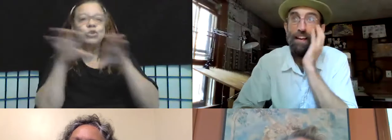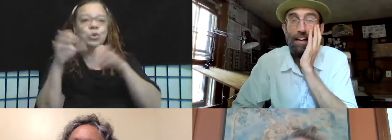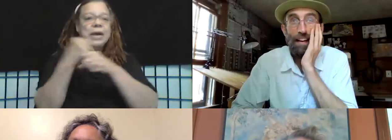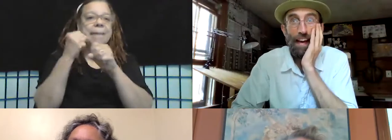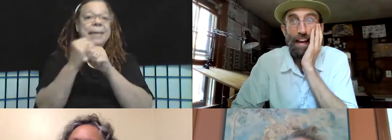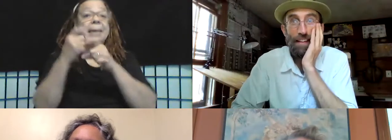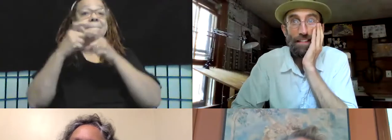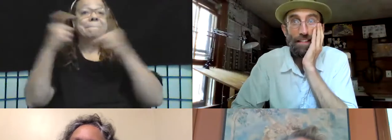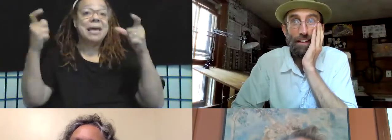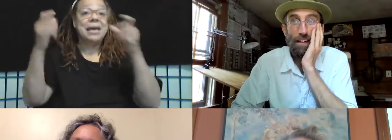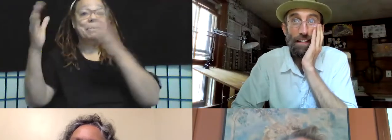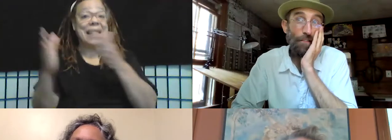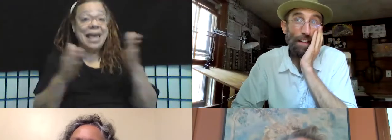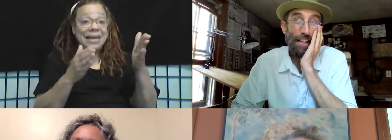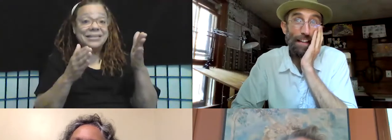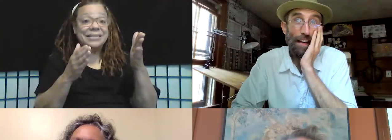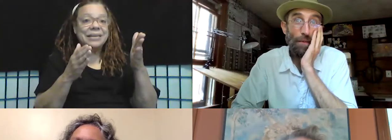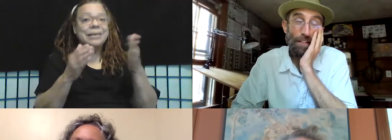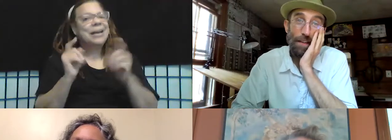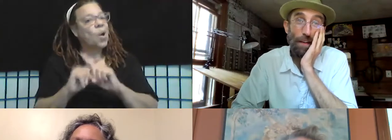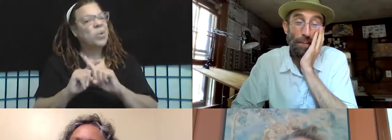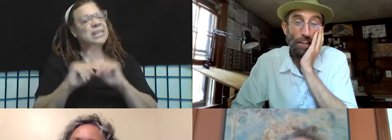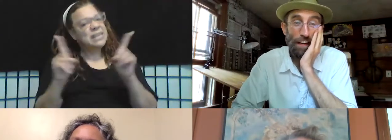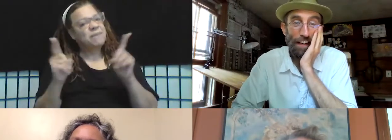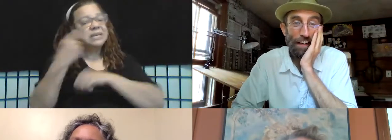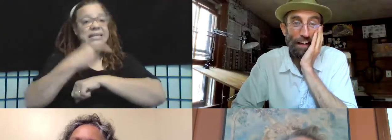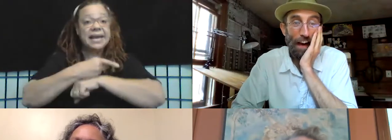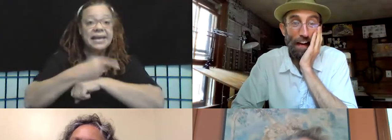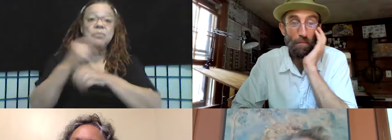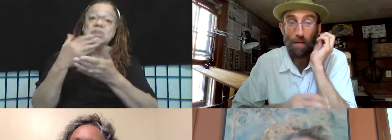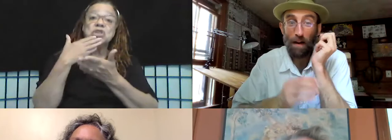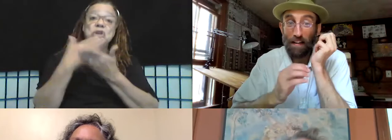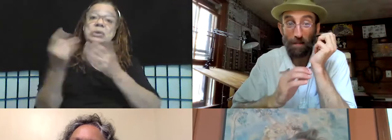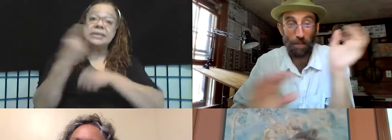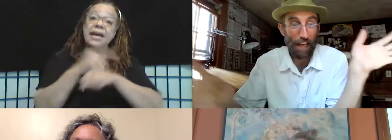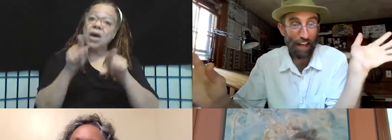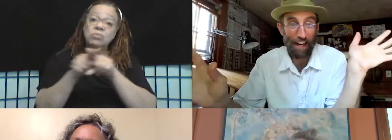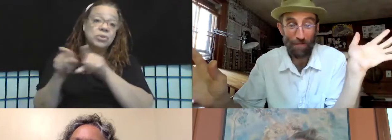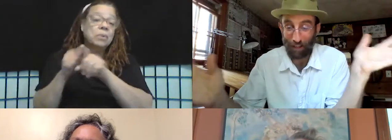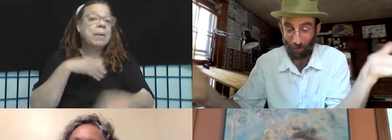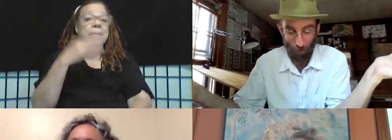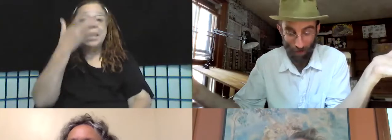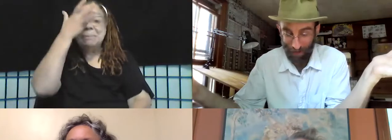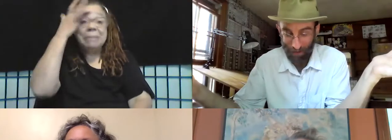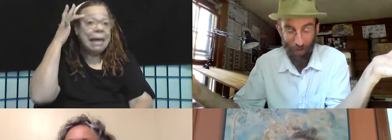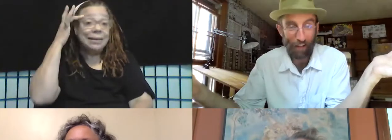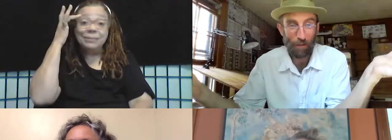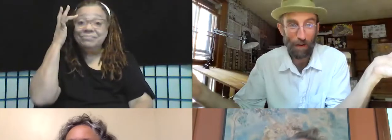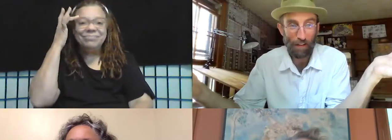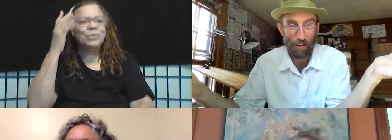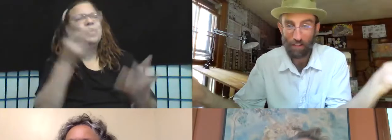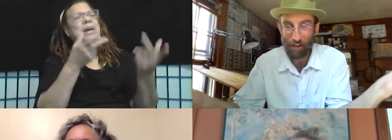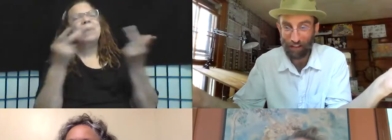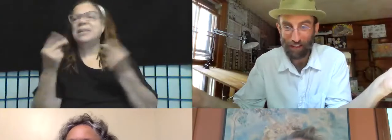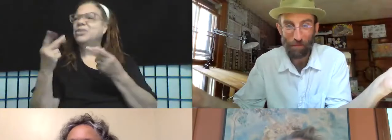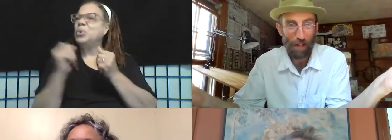plans. And on a different kind of day, which is sometimes a good day, my mind is a blank and I'm like, what am I doing with